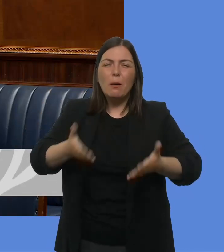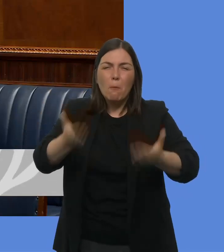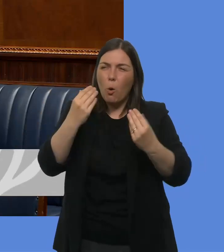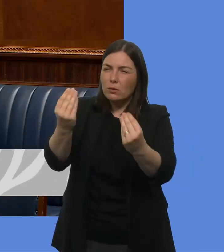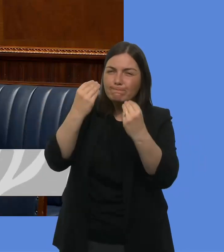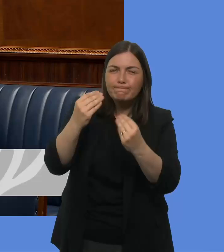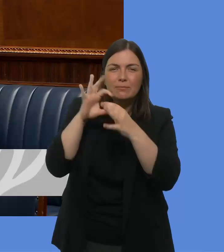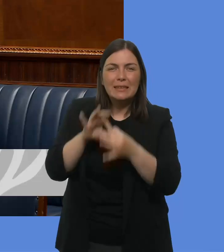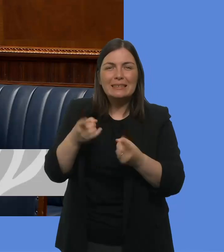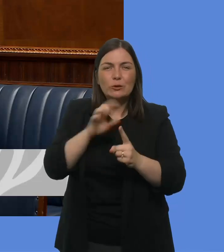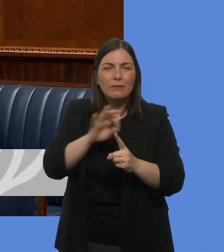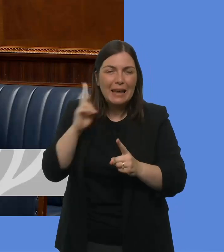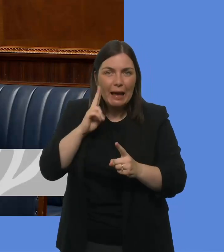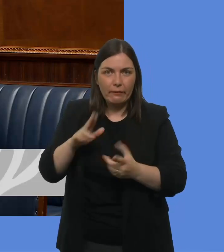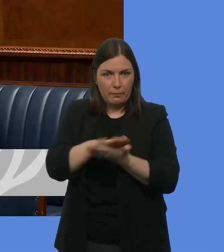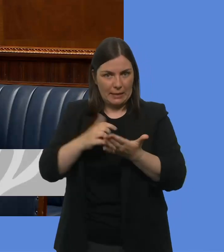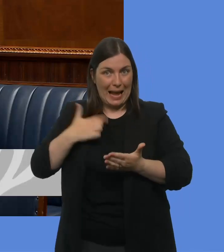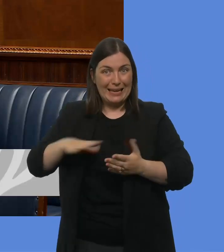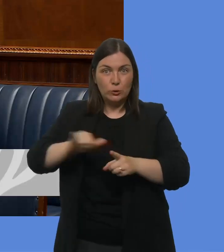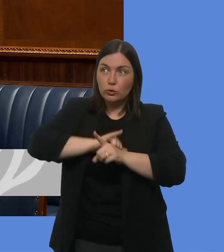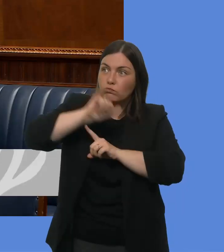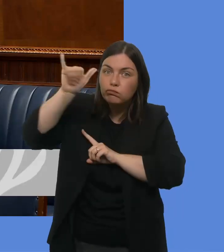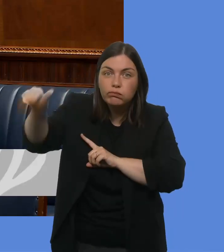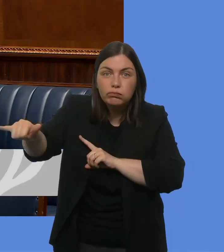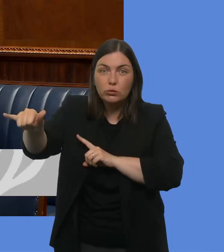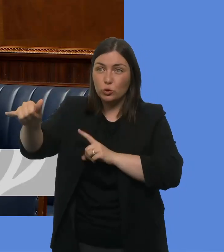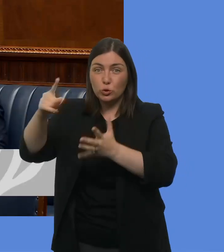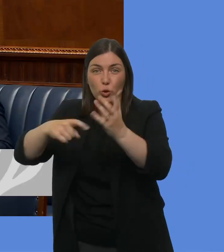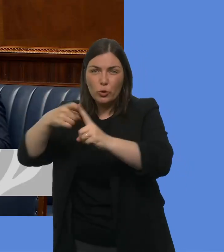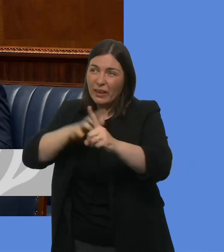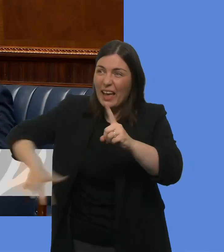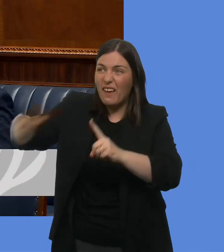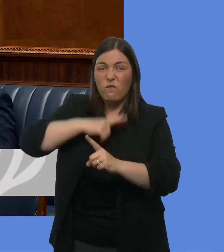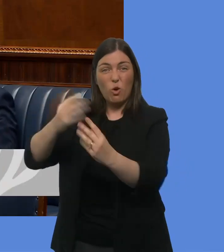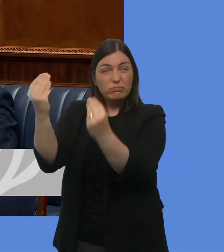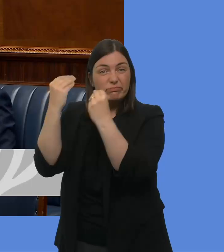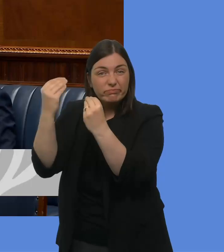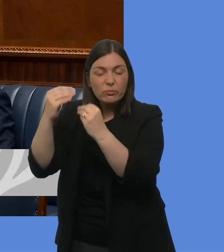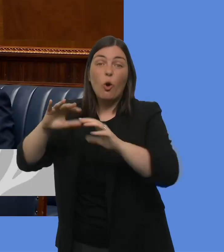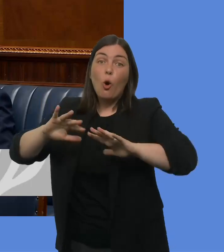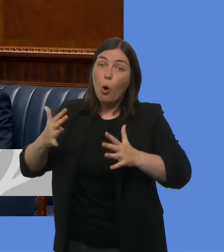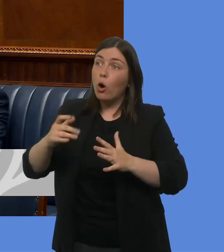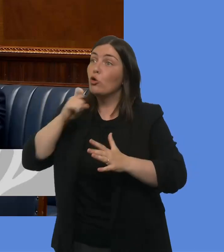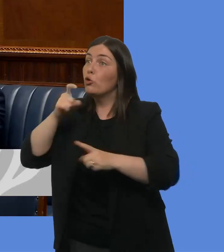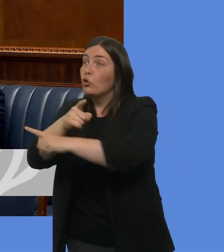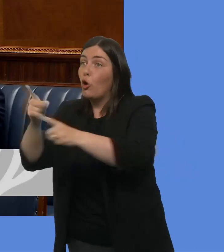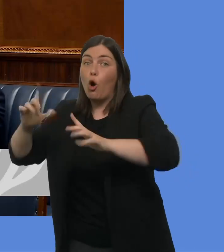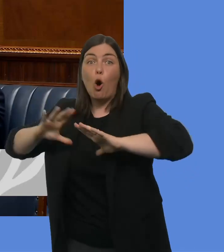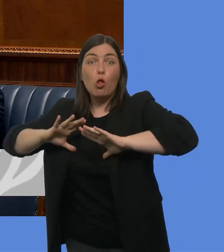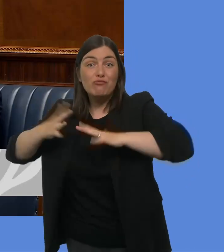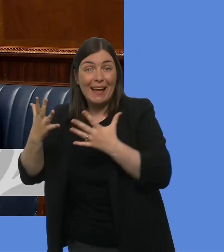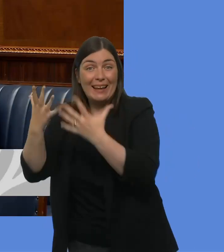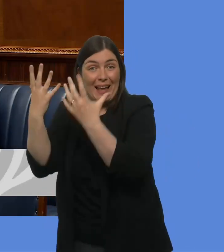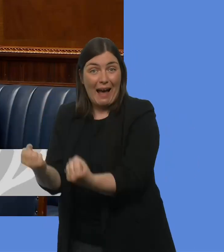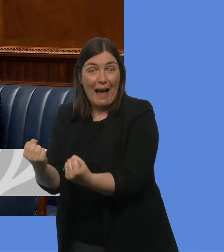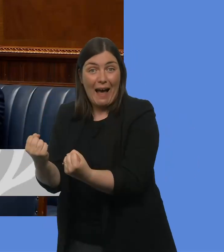need to be incentivising teachers to come to Northern Ireland who already have that qualification. Both these again will require strategic workforce